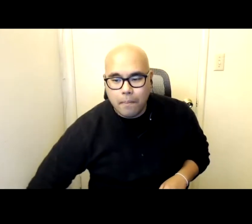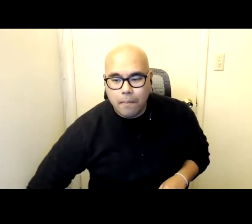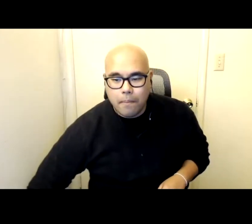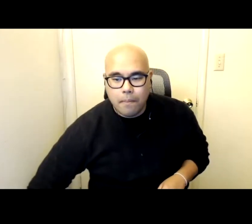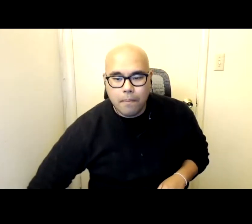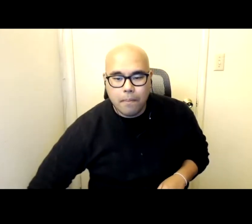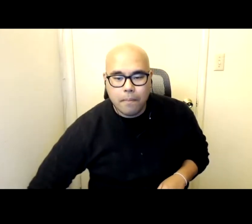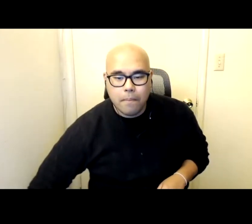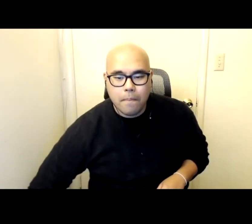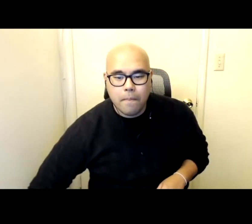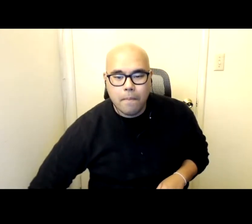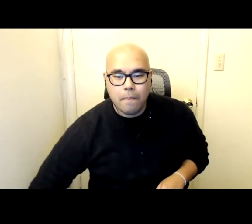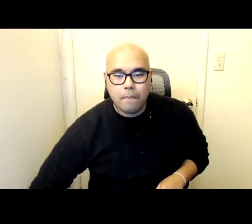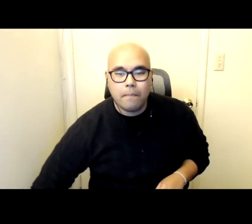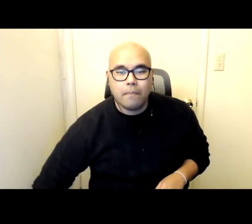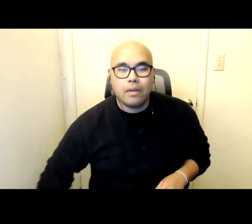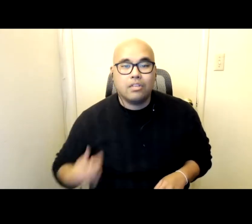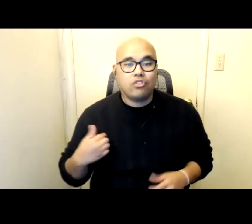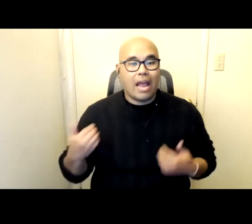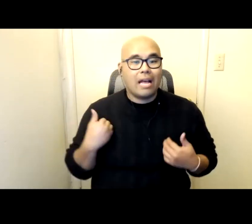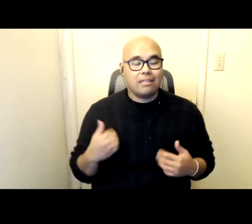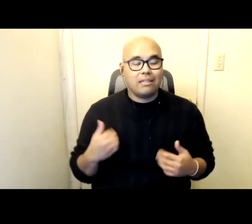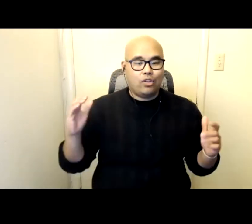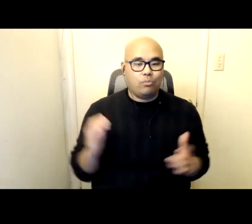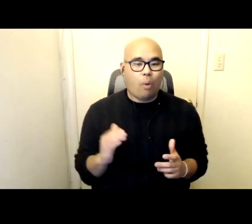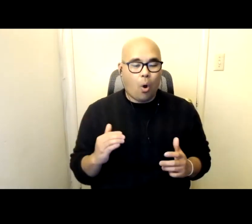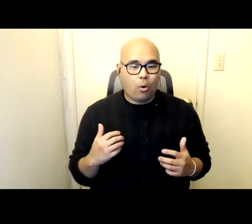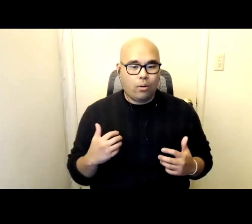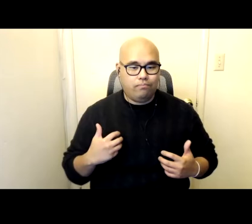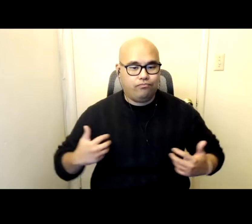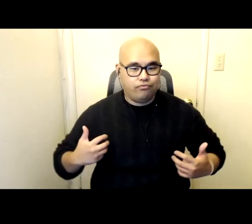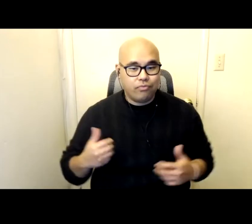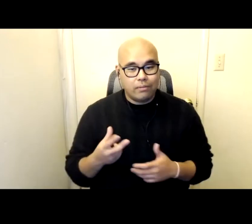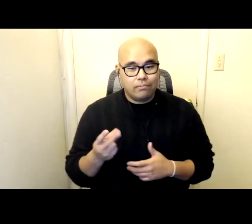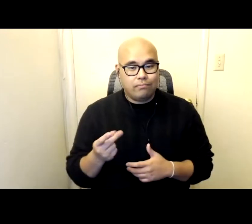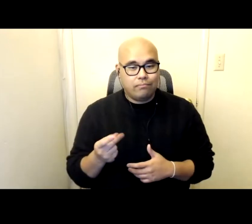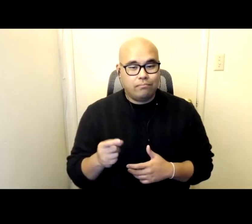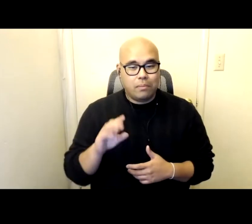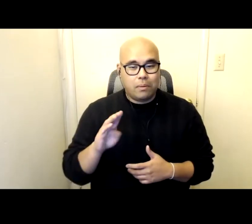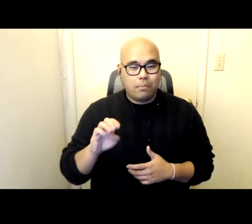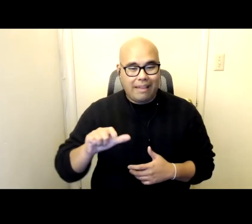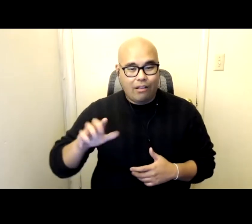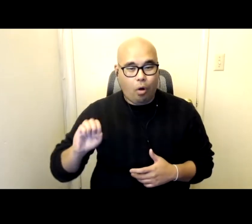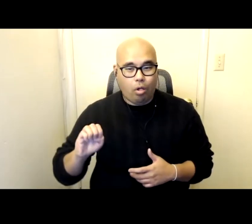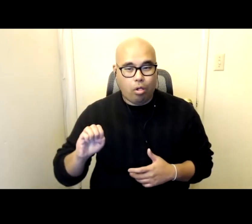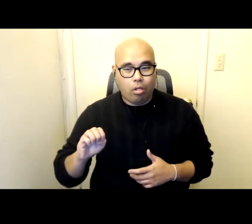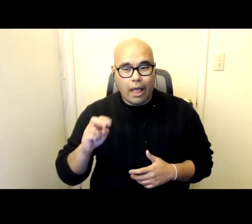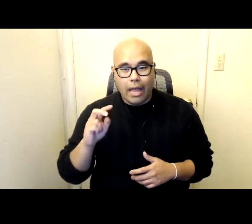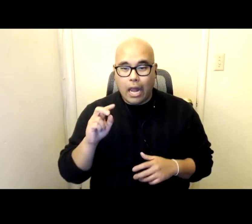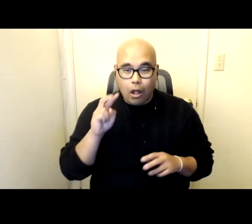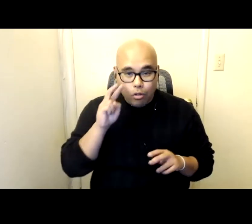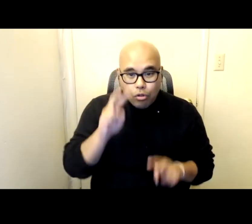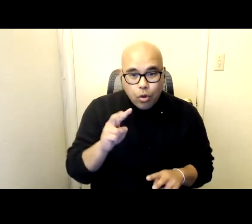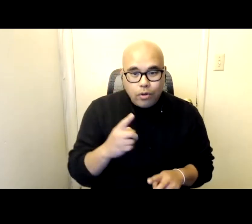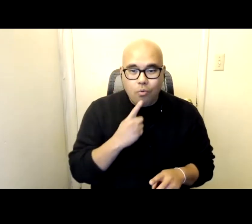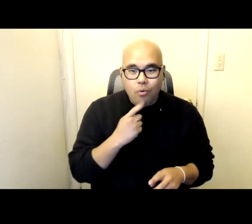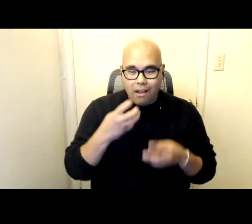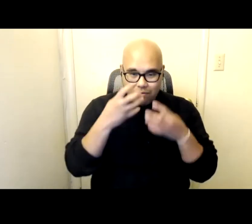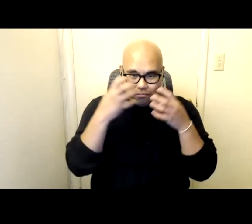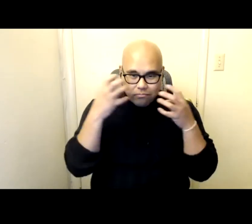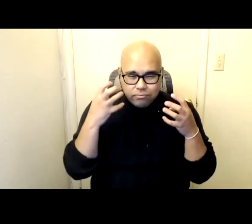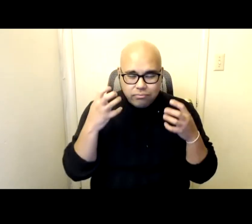small, muscular beagle on her lap, and the animal gazes balefully, red-eyed, into the